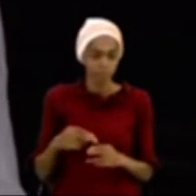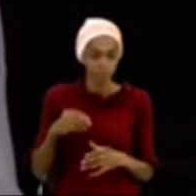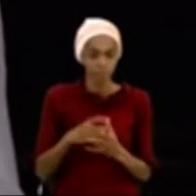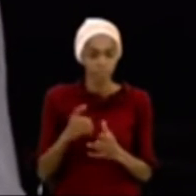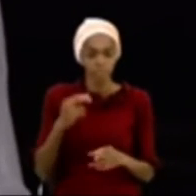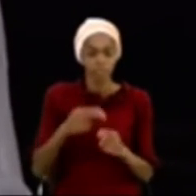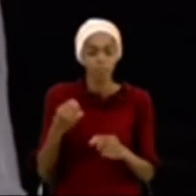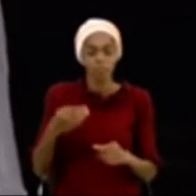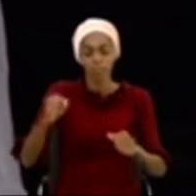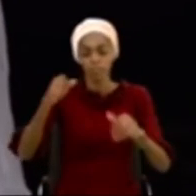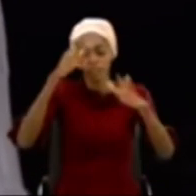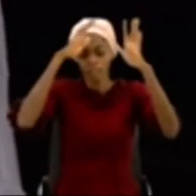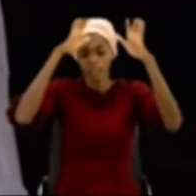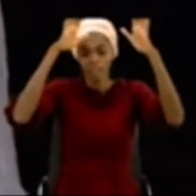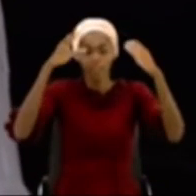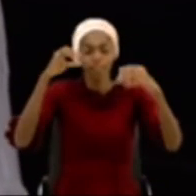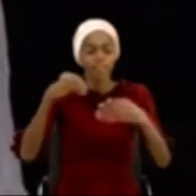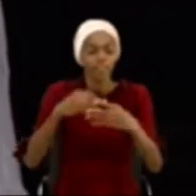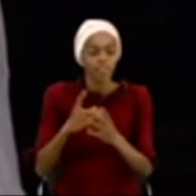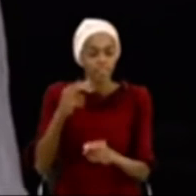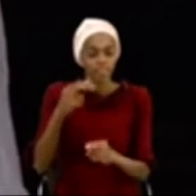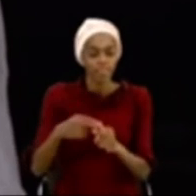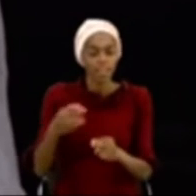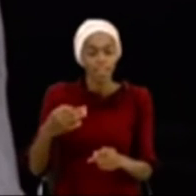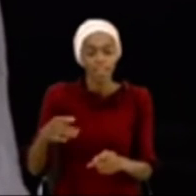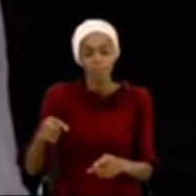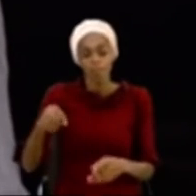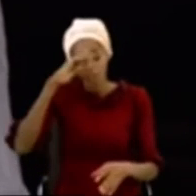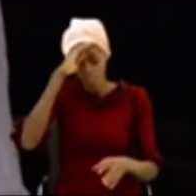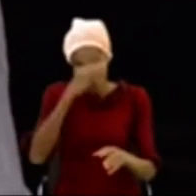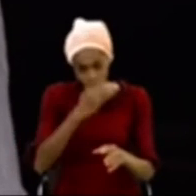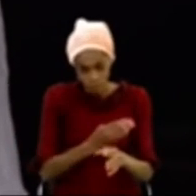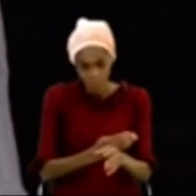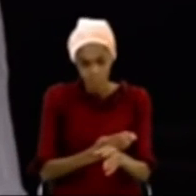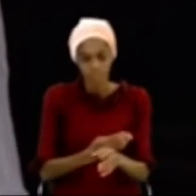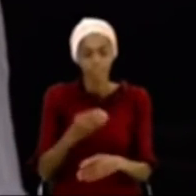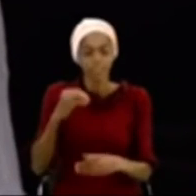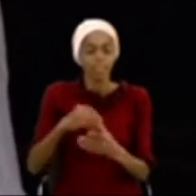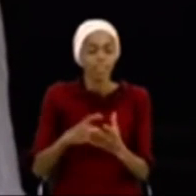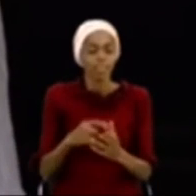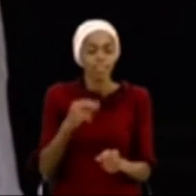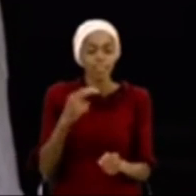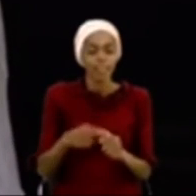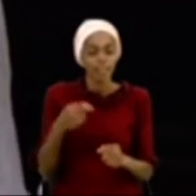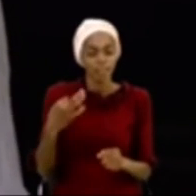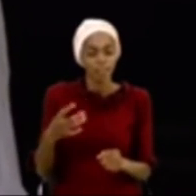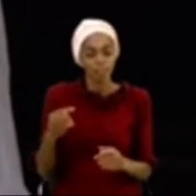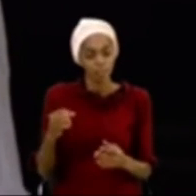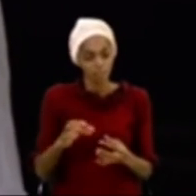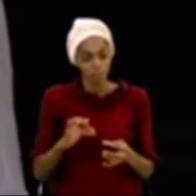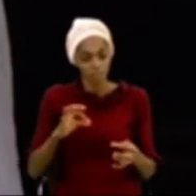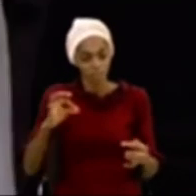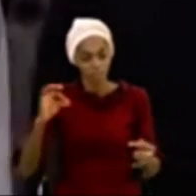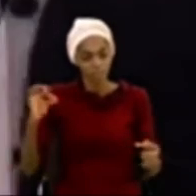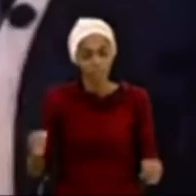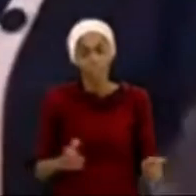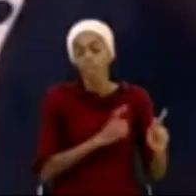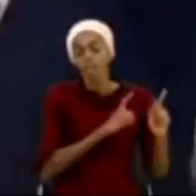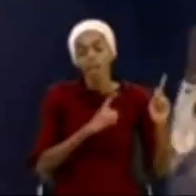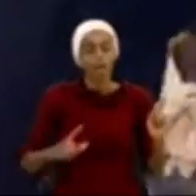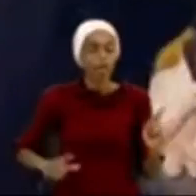Son, in the name of the Spirit, Lord, we come,